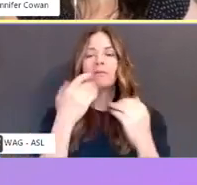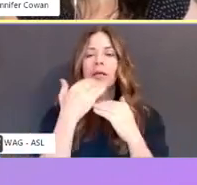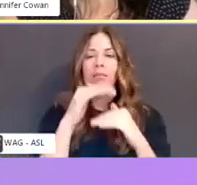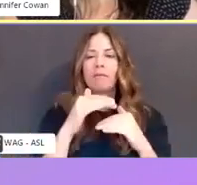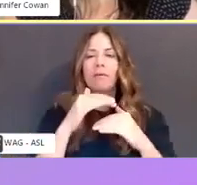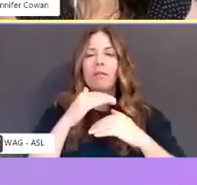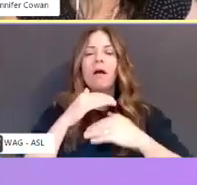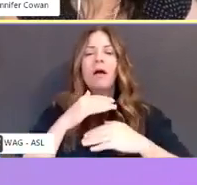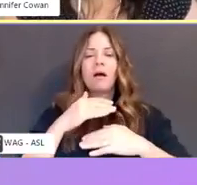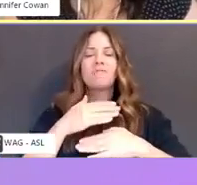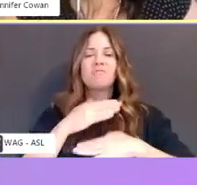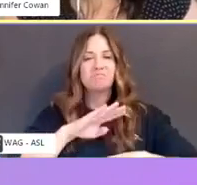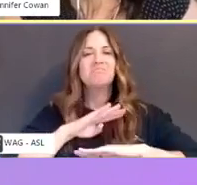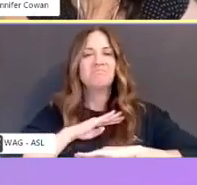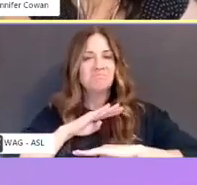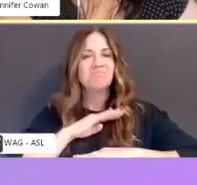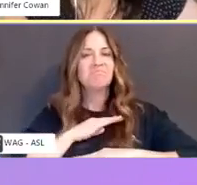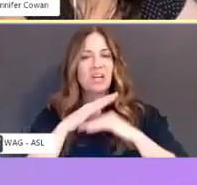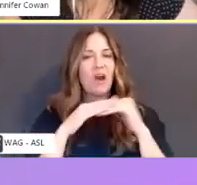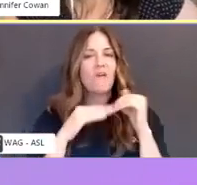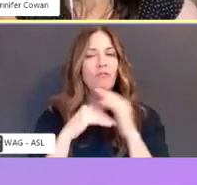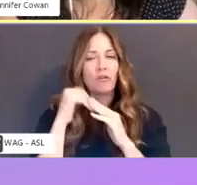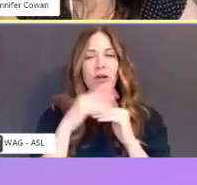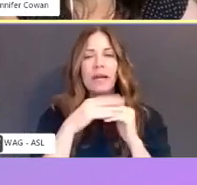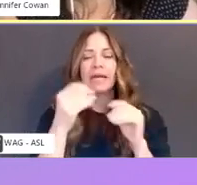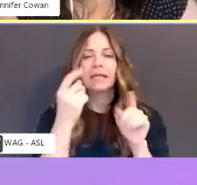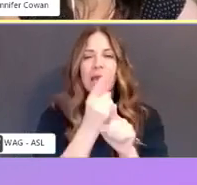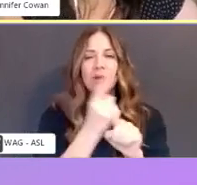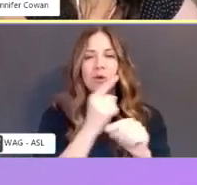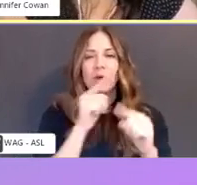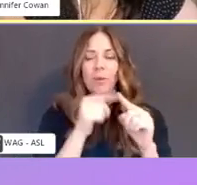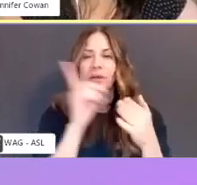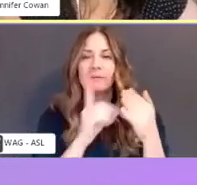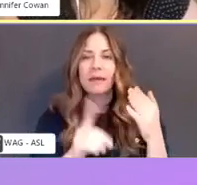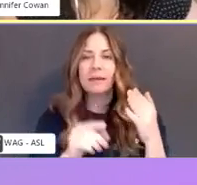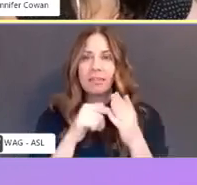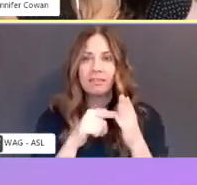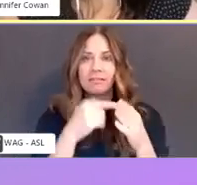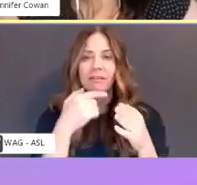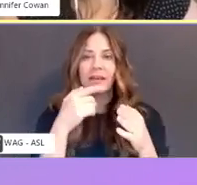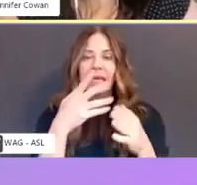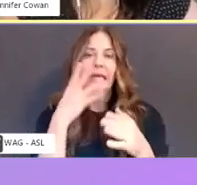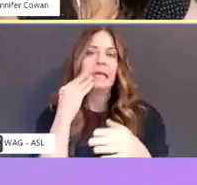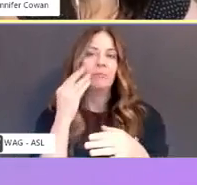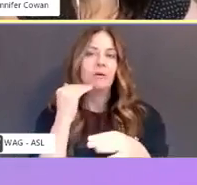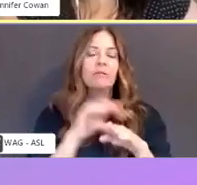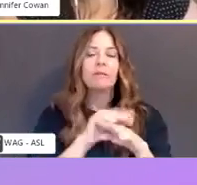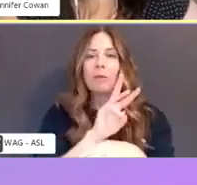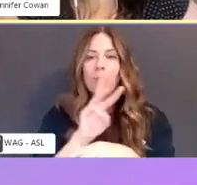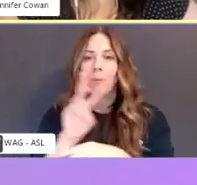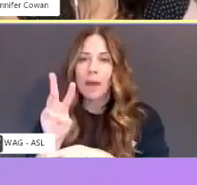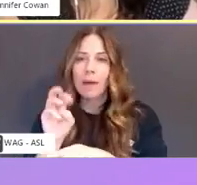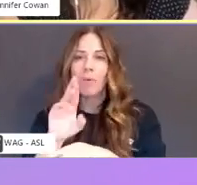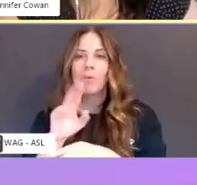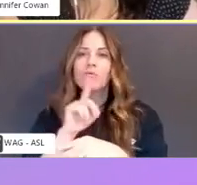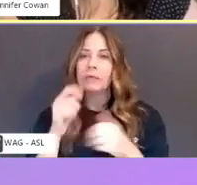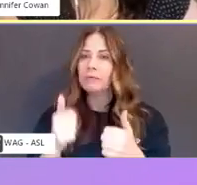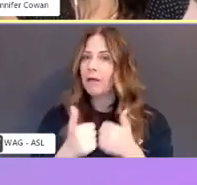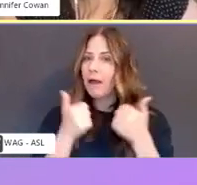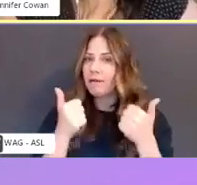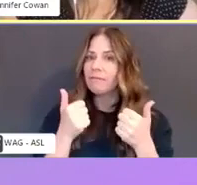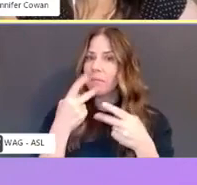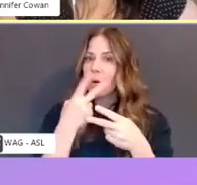comfort. And this gives us the ability to be accurate when designing an experience, whether that's on the web or in real life,